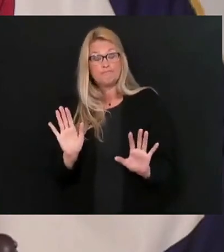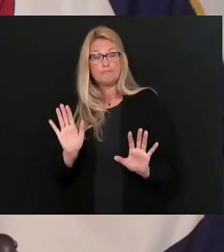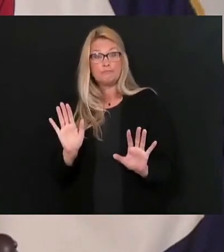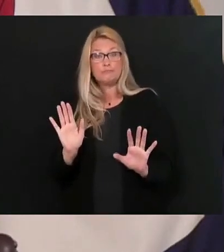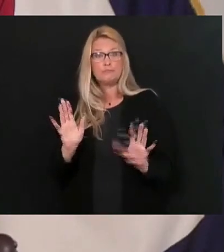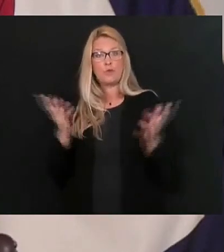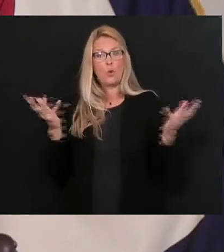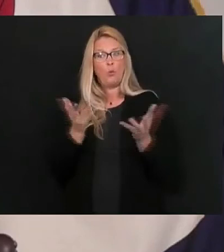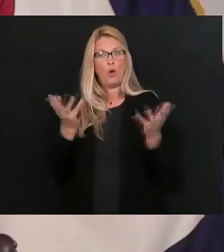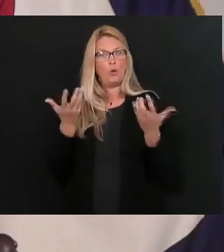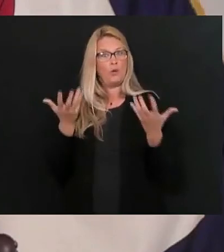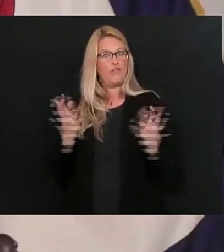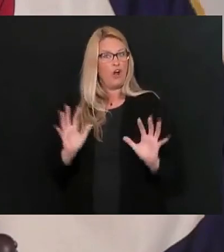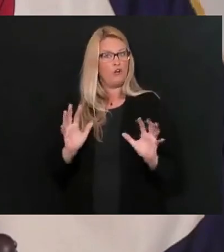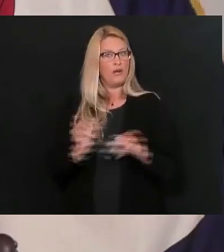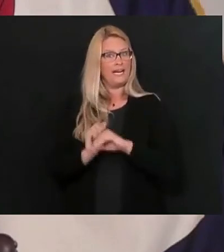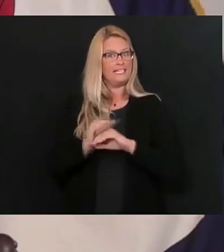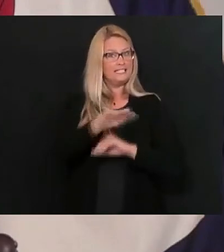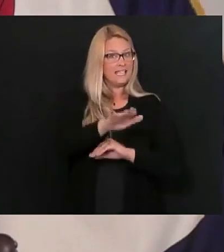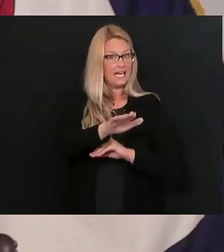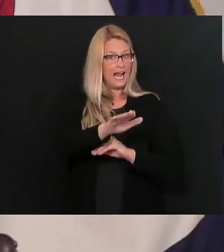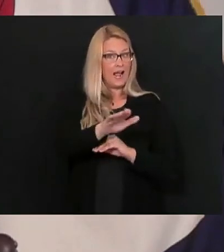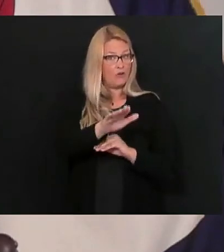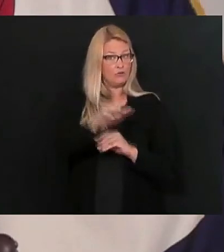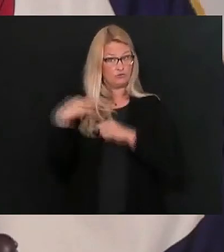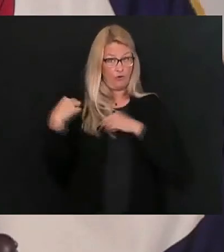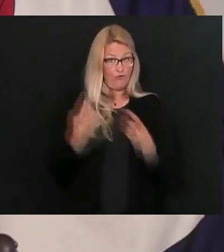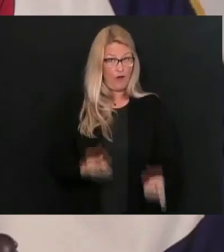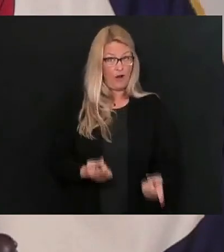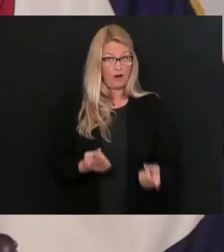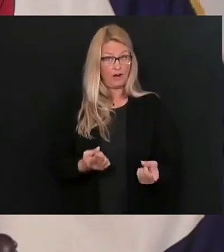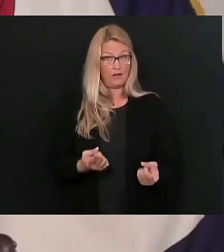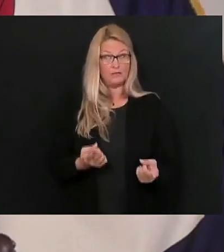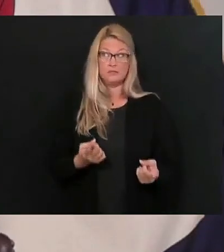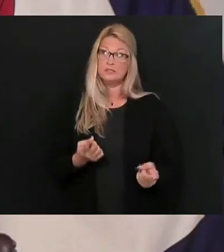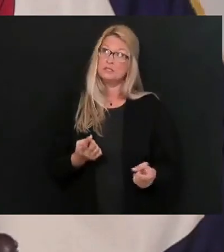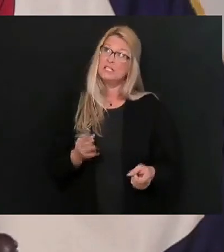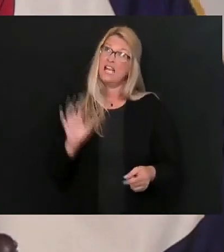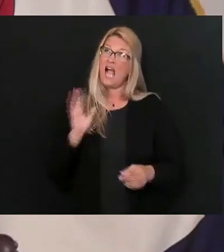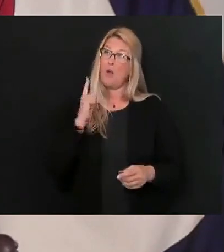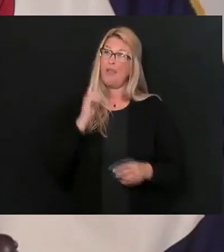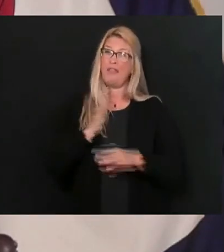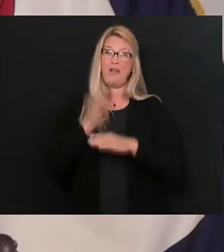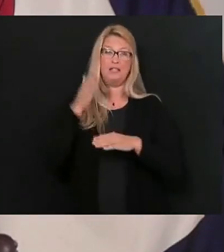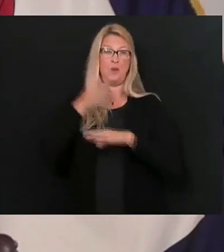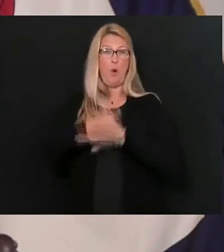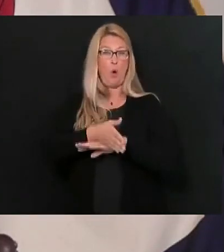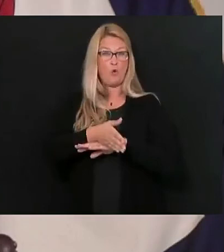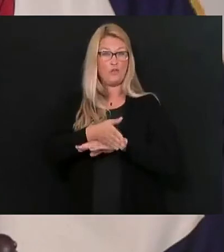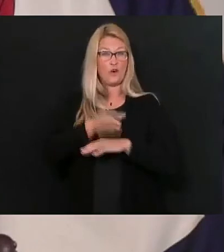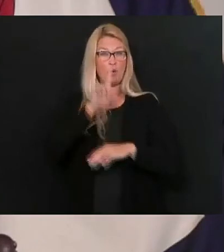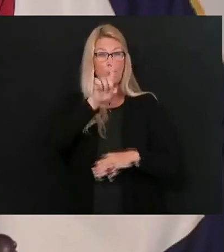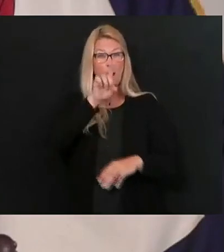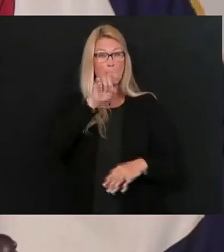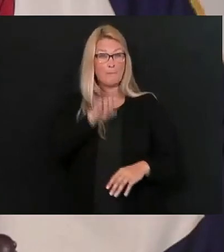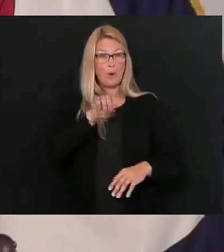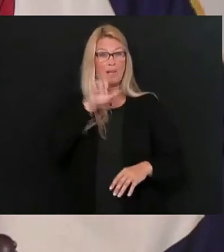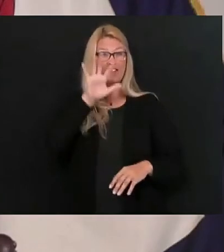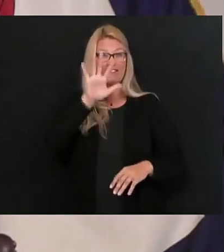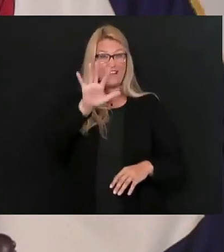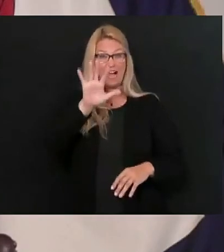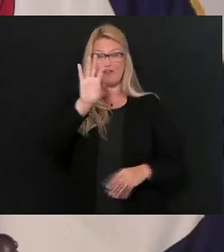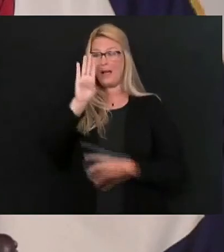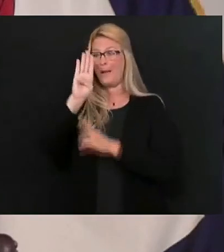of what we have sent out thus far in the state of West Virginia, we have sent out in excess of $1.5